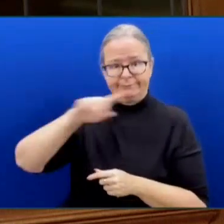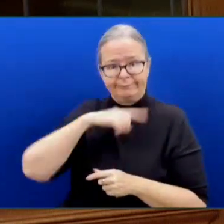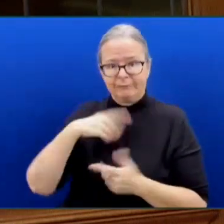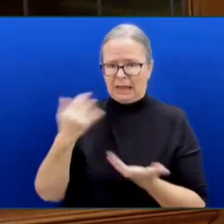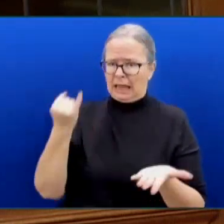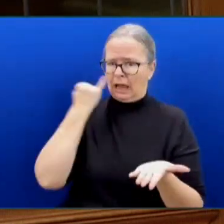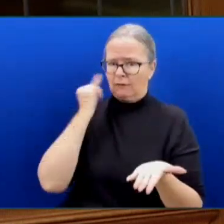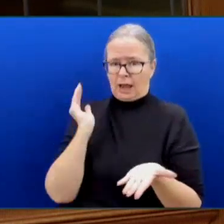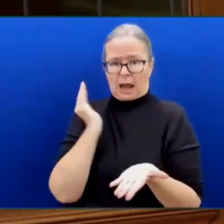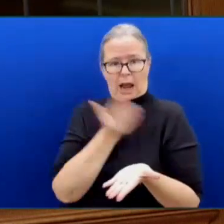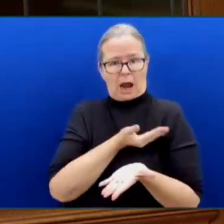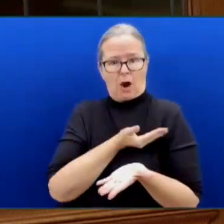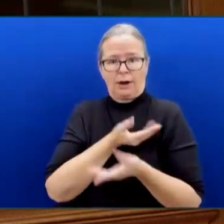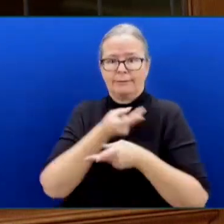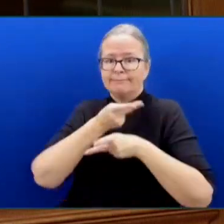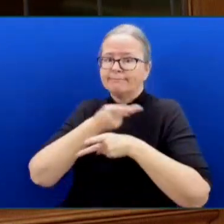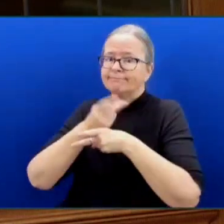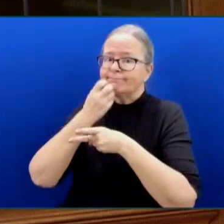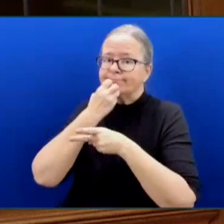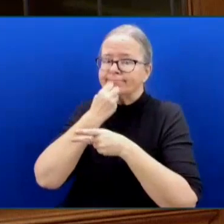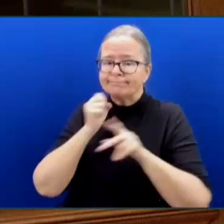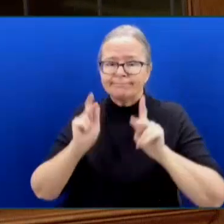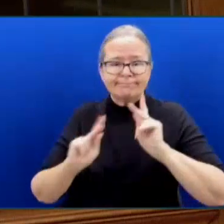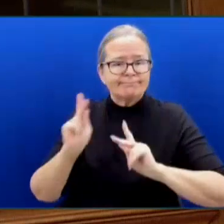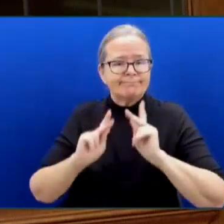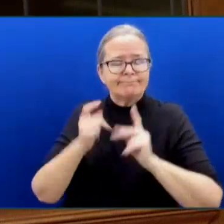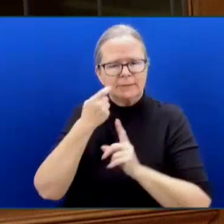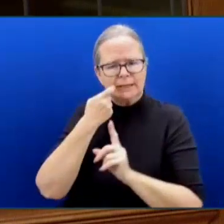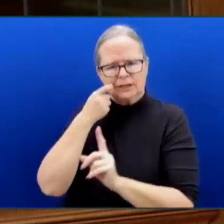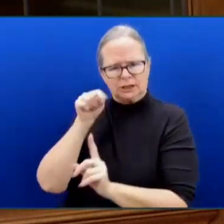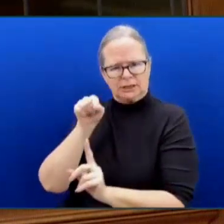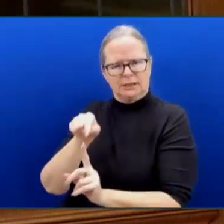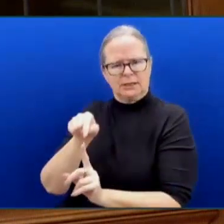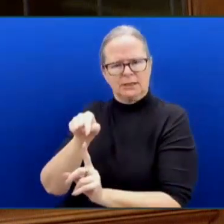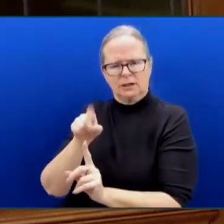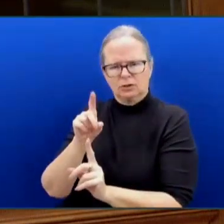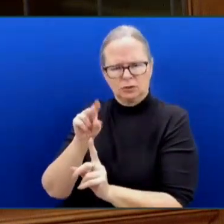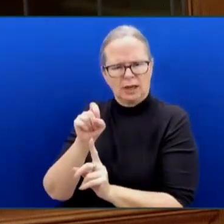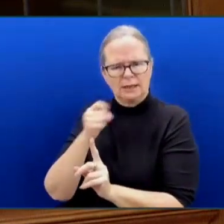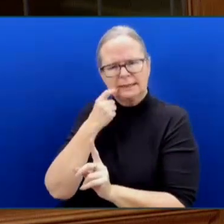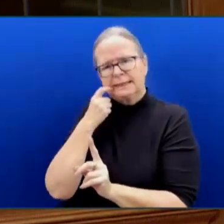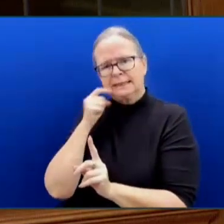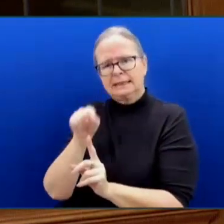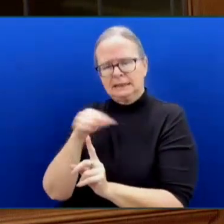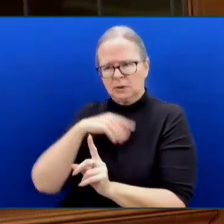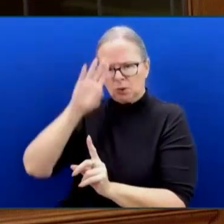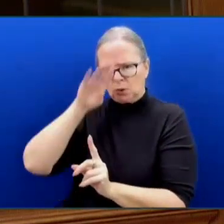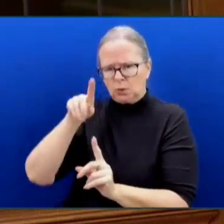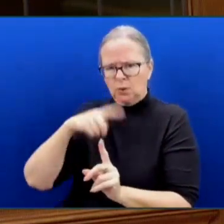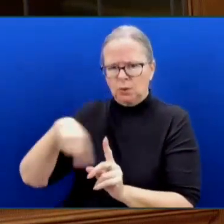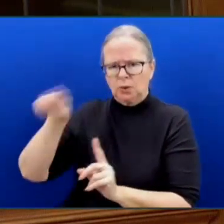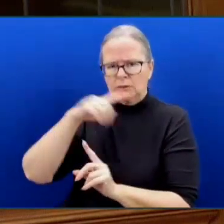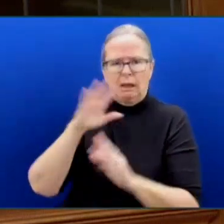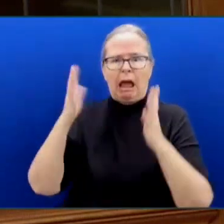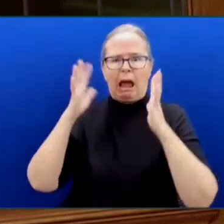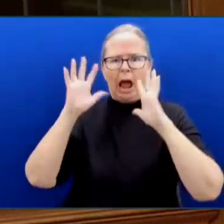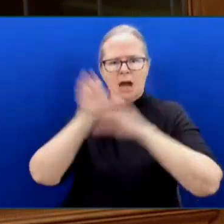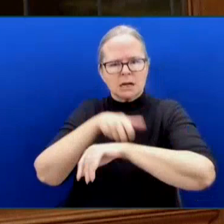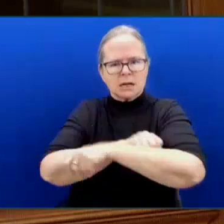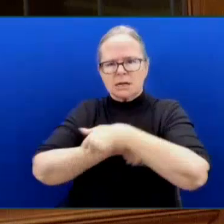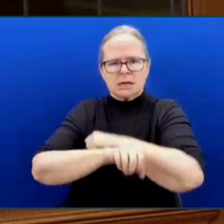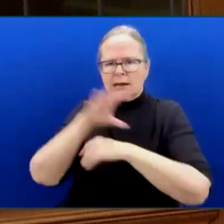I am certain that each member here would do everything that they could to get that child or young person into a rehabilitation